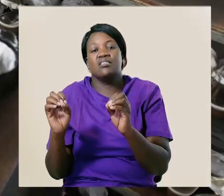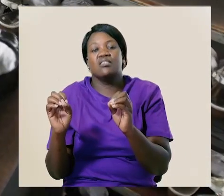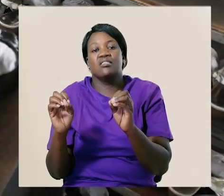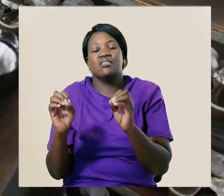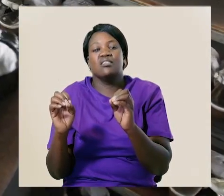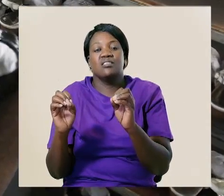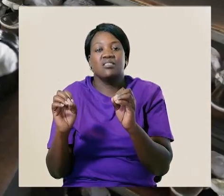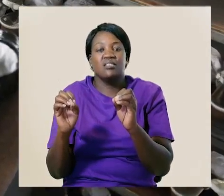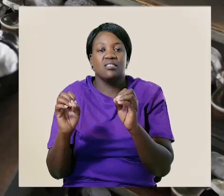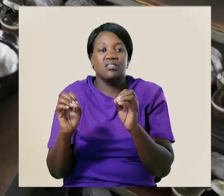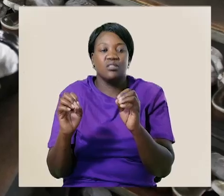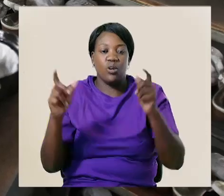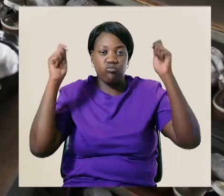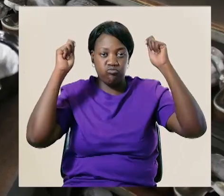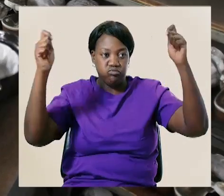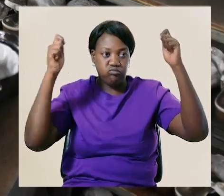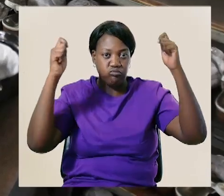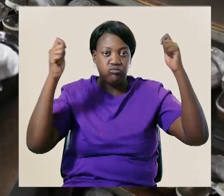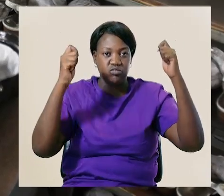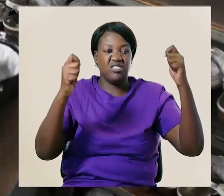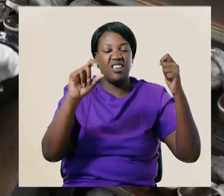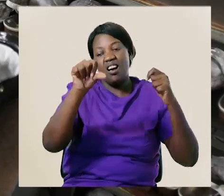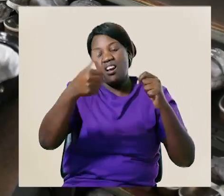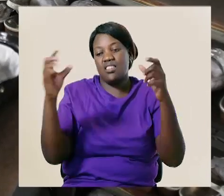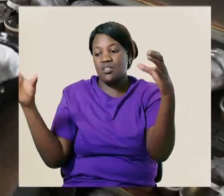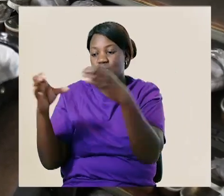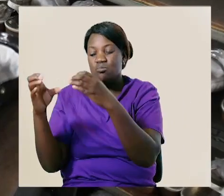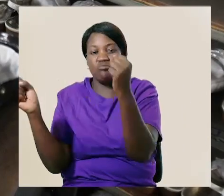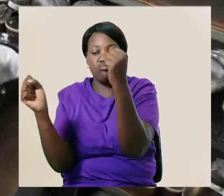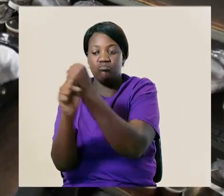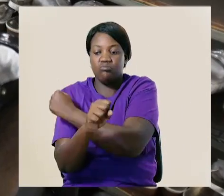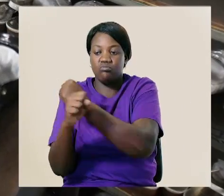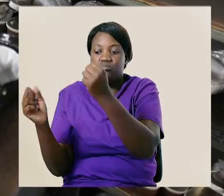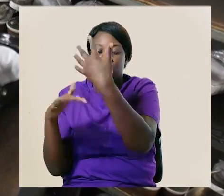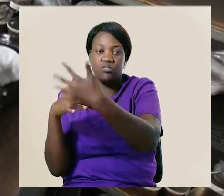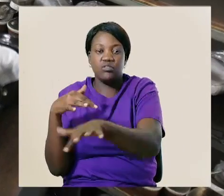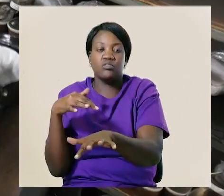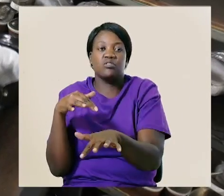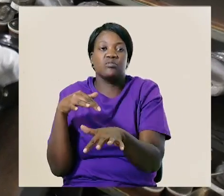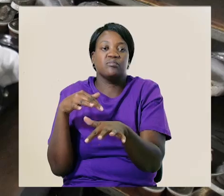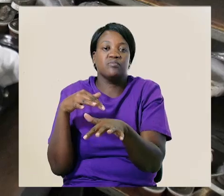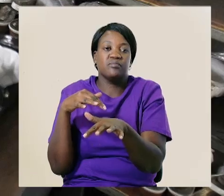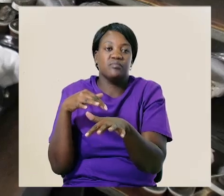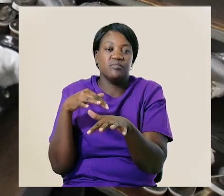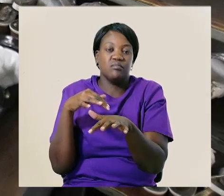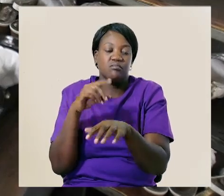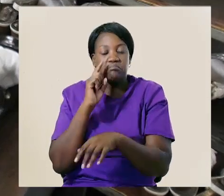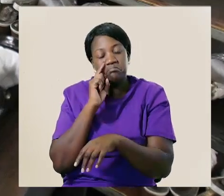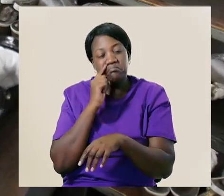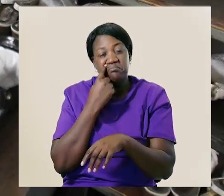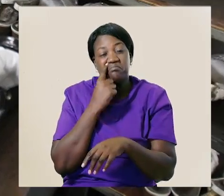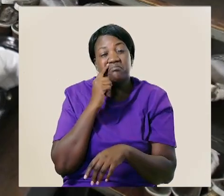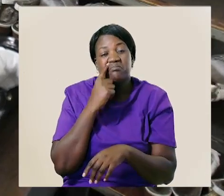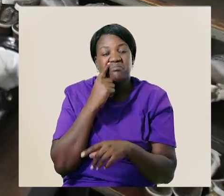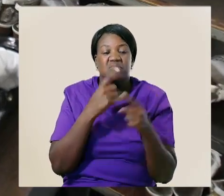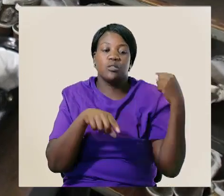group of workers will affect other groups as they cannot complete their whole job. It can be boring and unpleasant